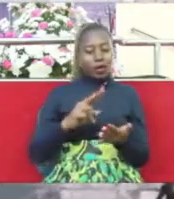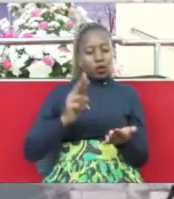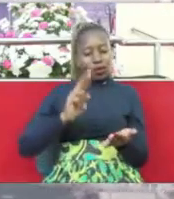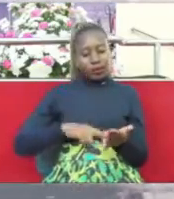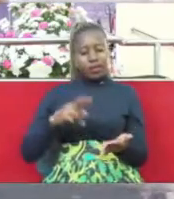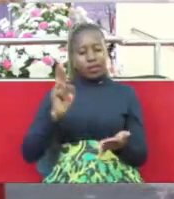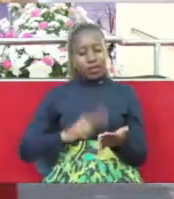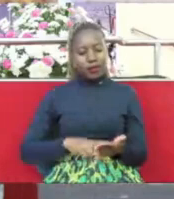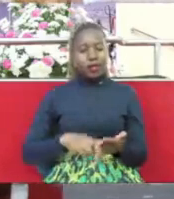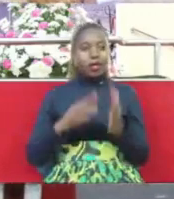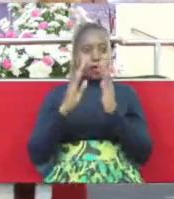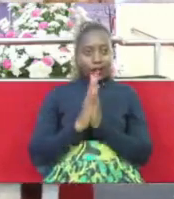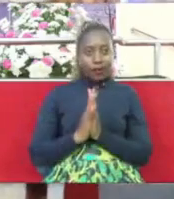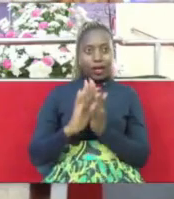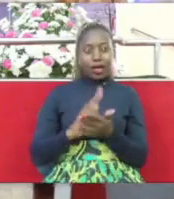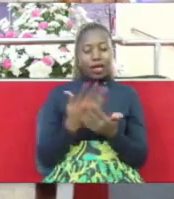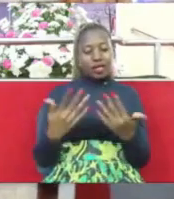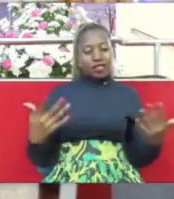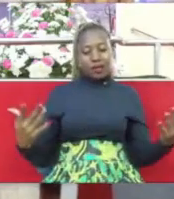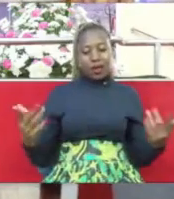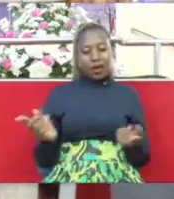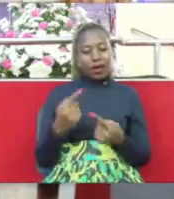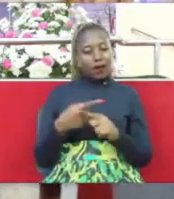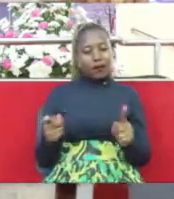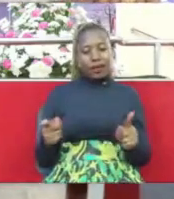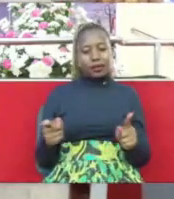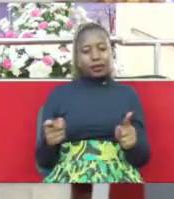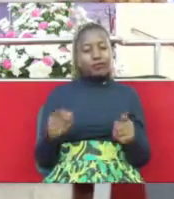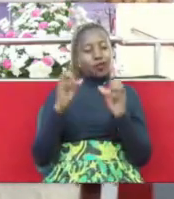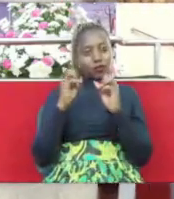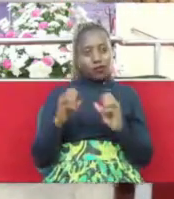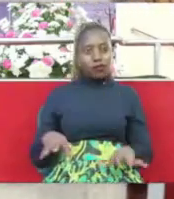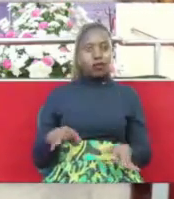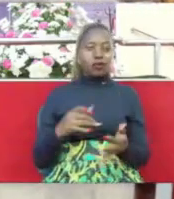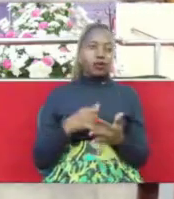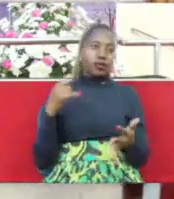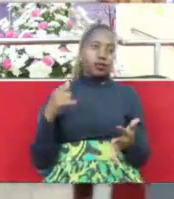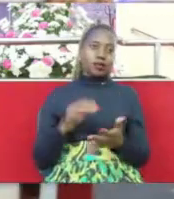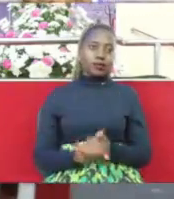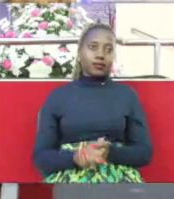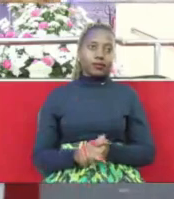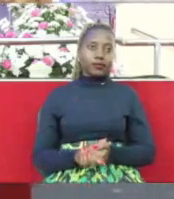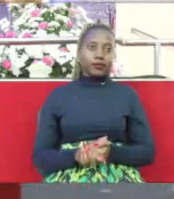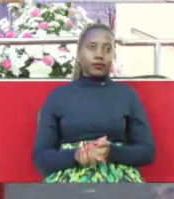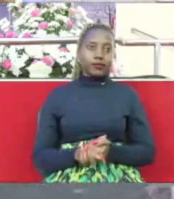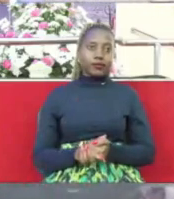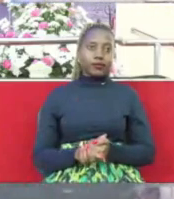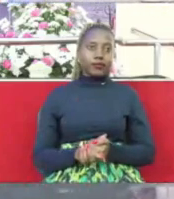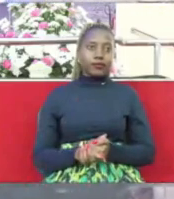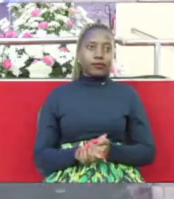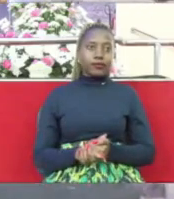our lives yet have lost him. Unaweza kuwa bado tumeokoka kwa sababu kuna wakati tulikiri ombi mahali fulani lakini tukue bado tumempoteza Yesu.